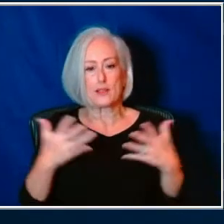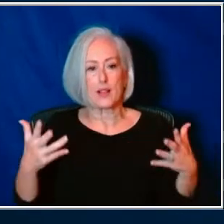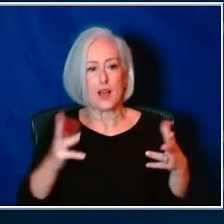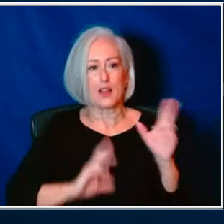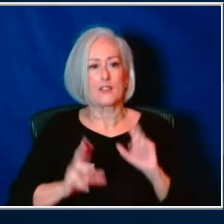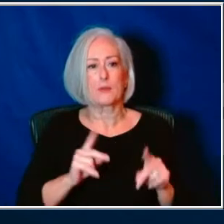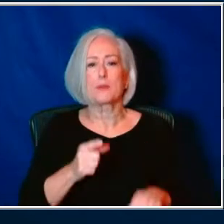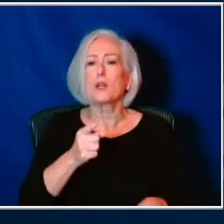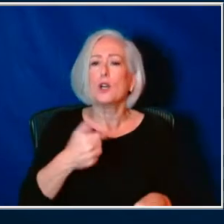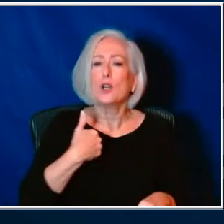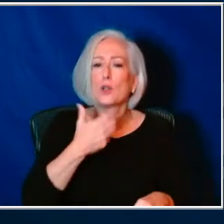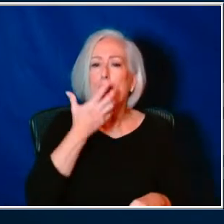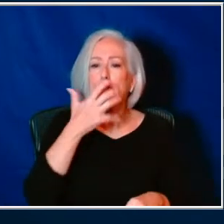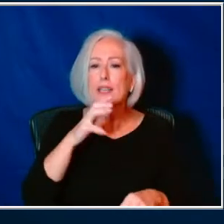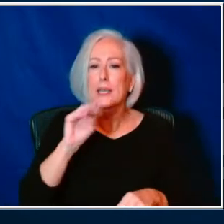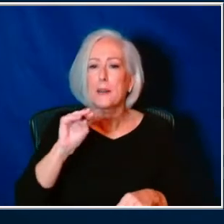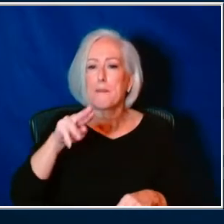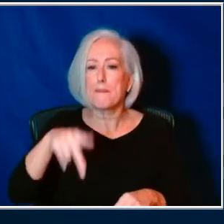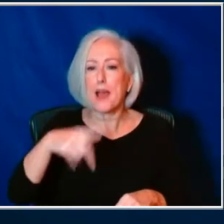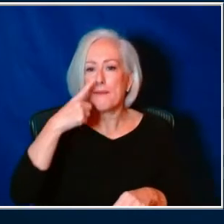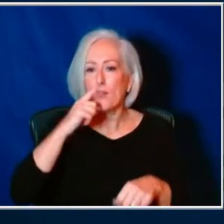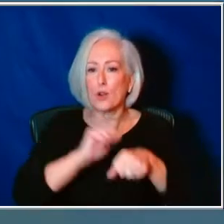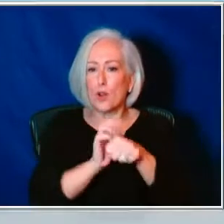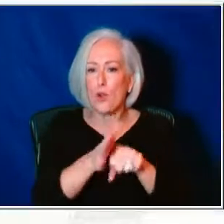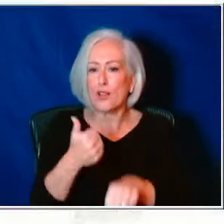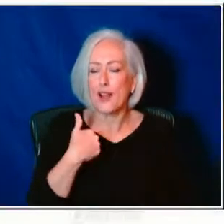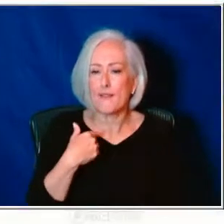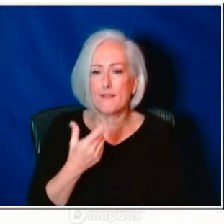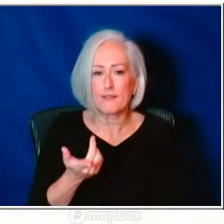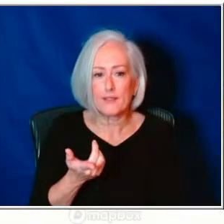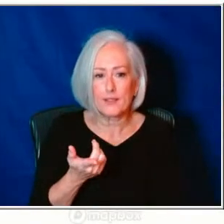map for the COVID numbers there?